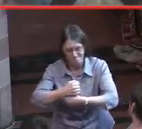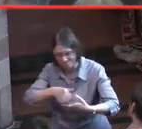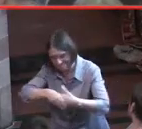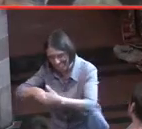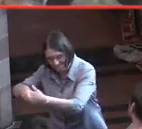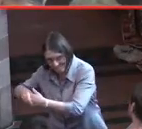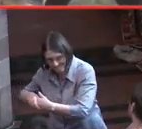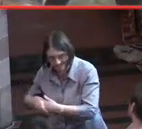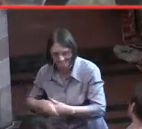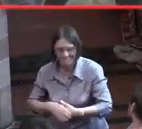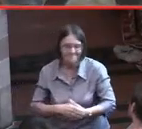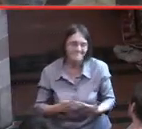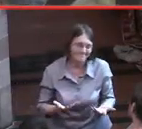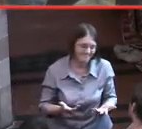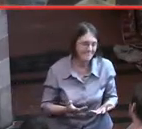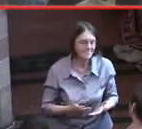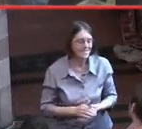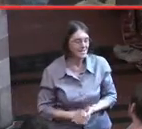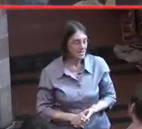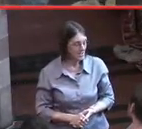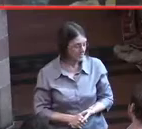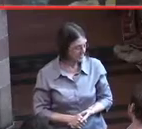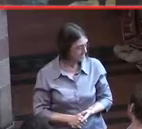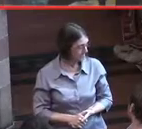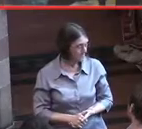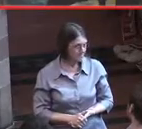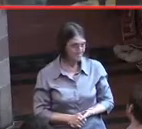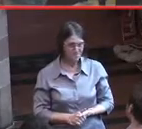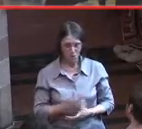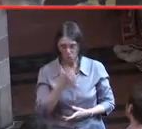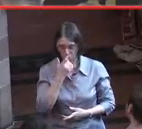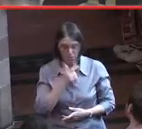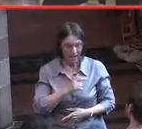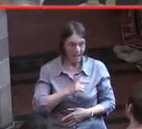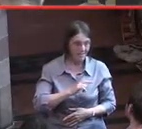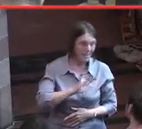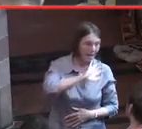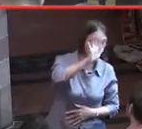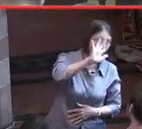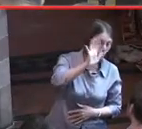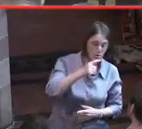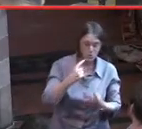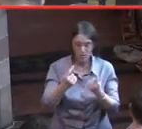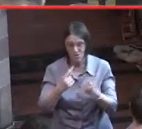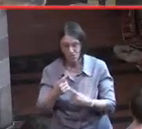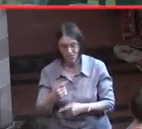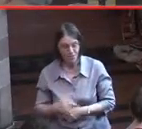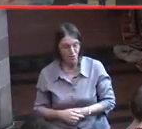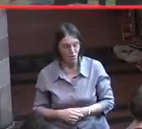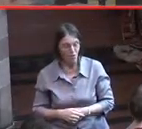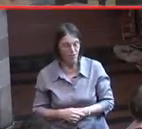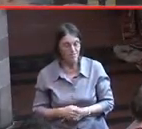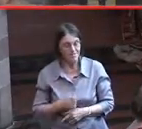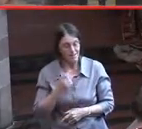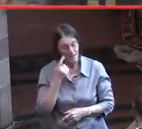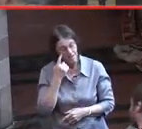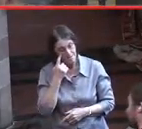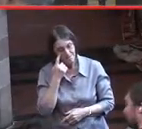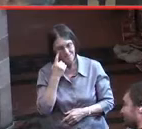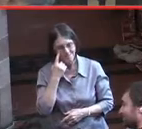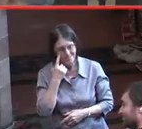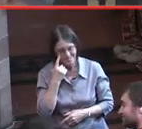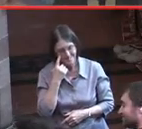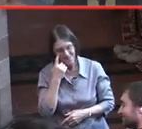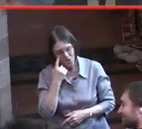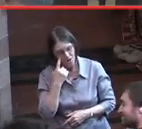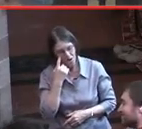the piece. And I'd like you to wave at each other, or give each other a wink, or smile,